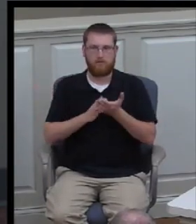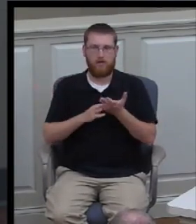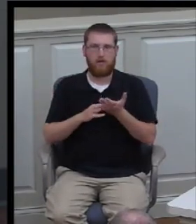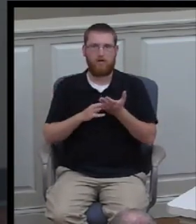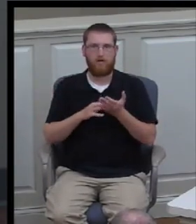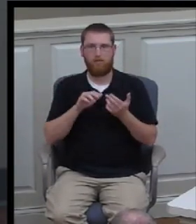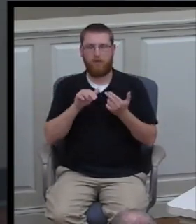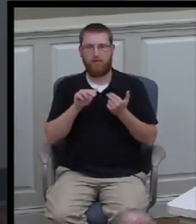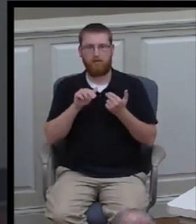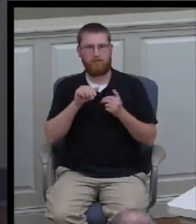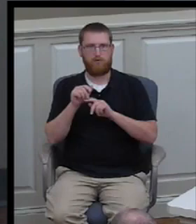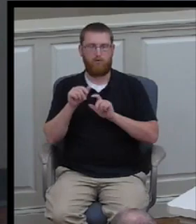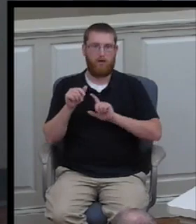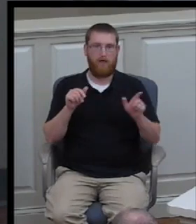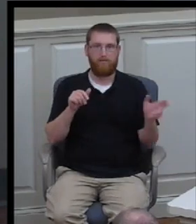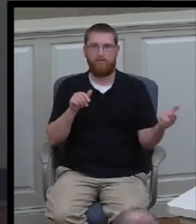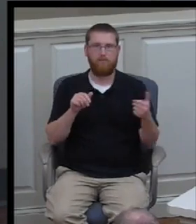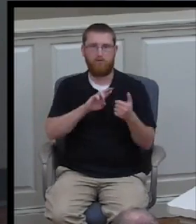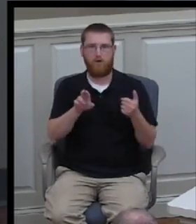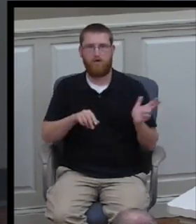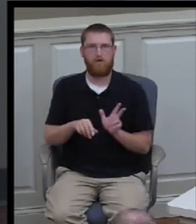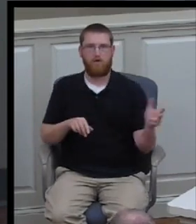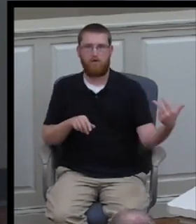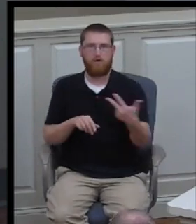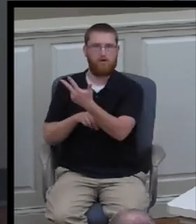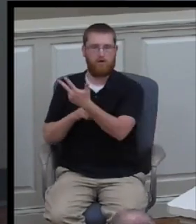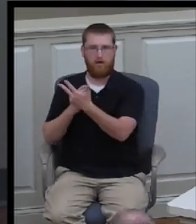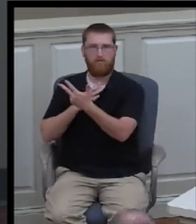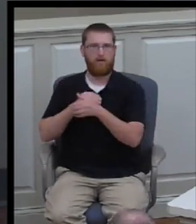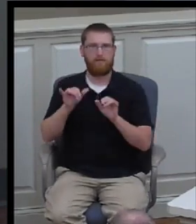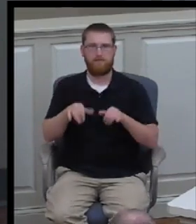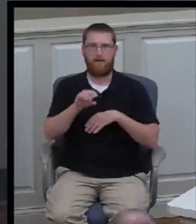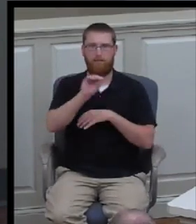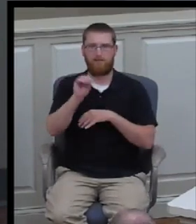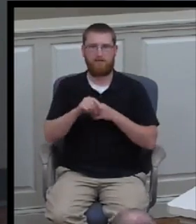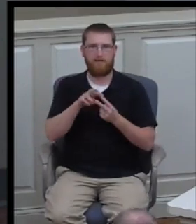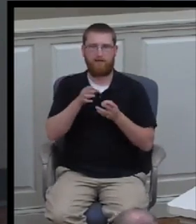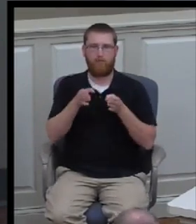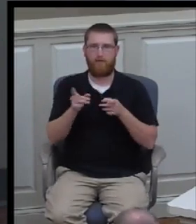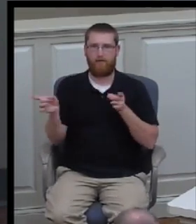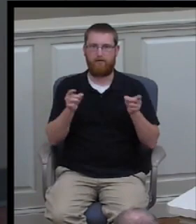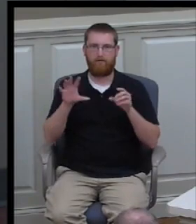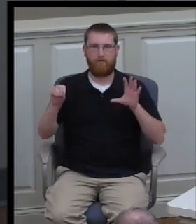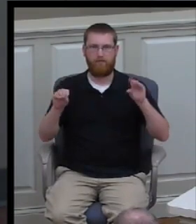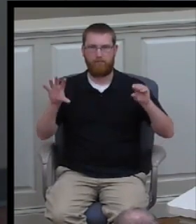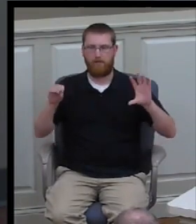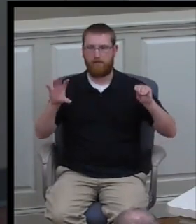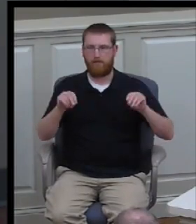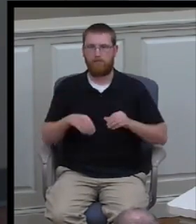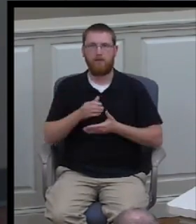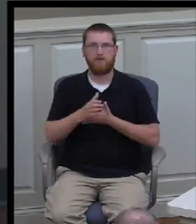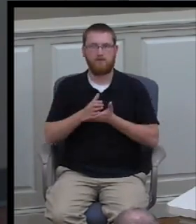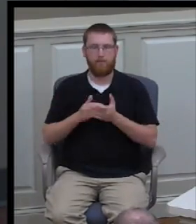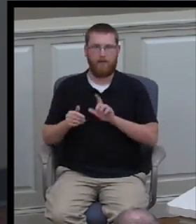then turn right, and they made the same assumption that the same percentage would happen once the build-out occurs. There were left-hand turns coming out of